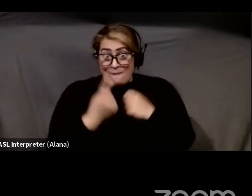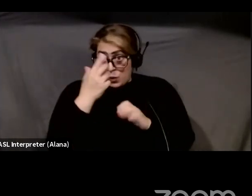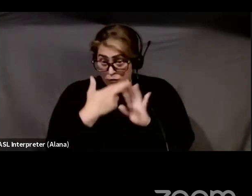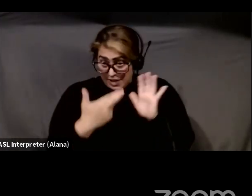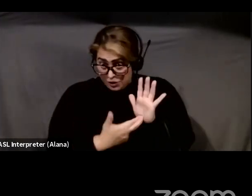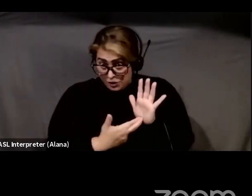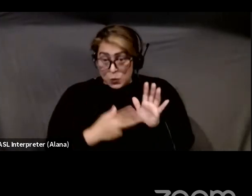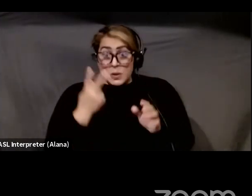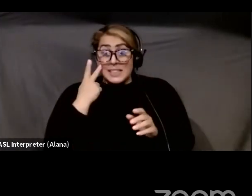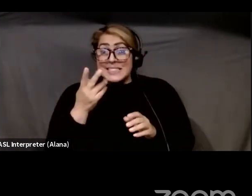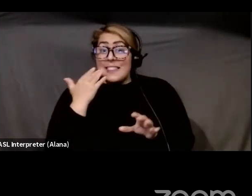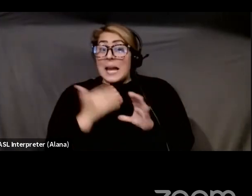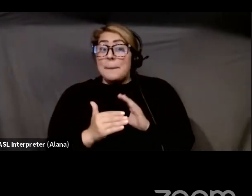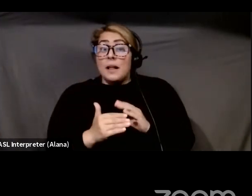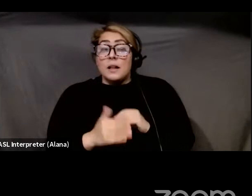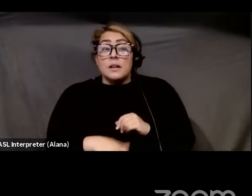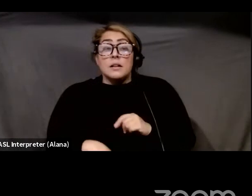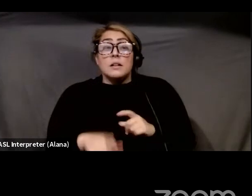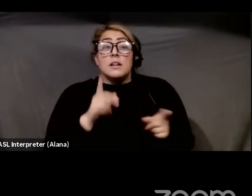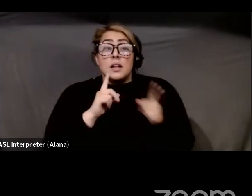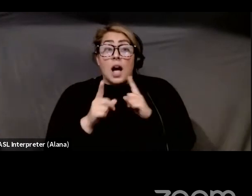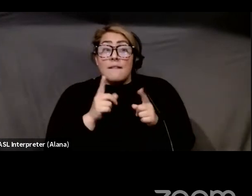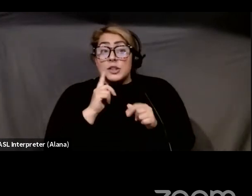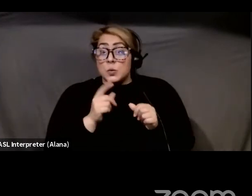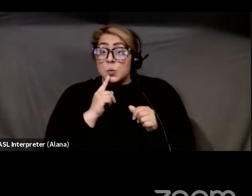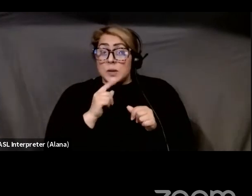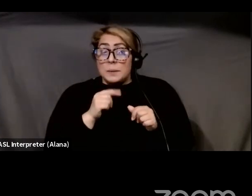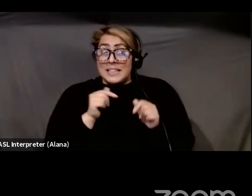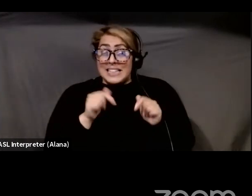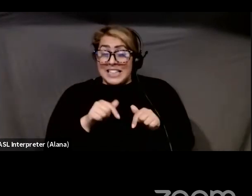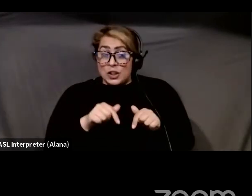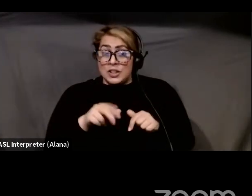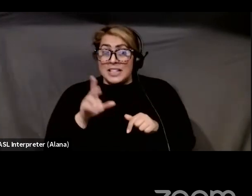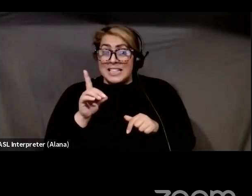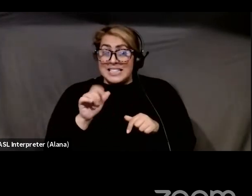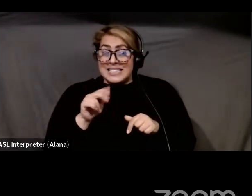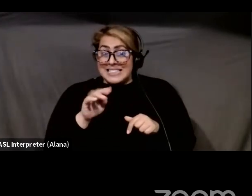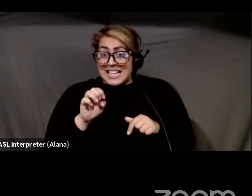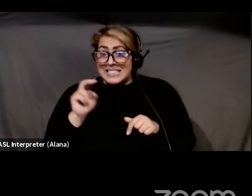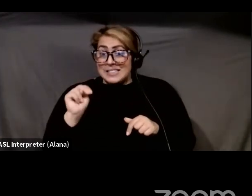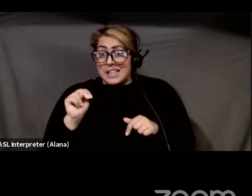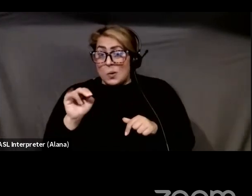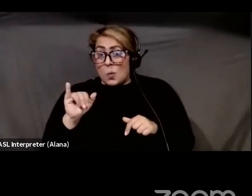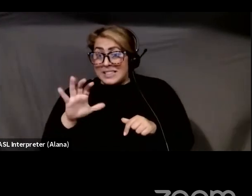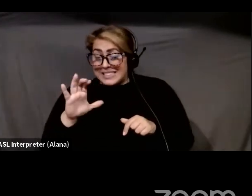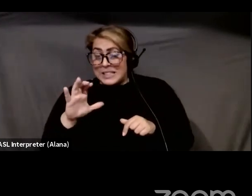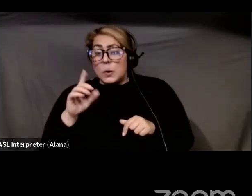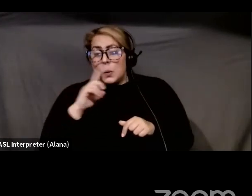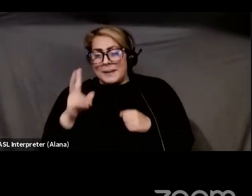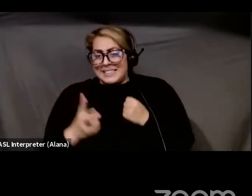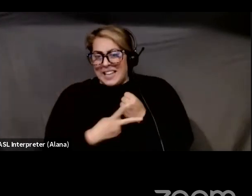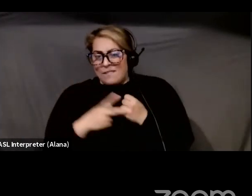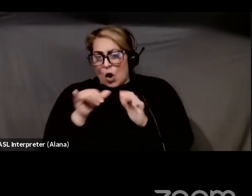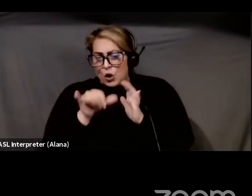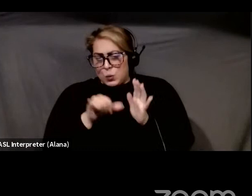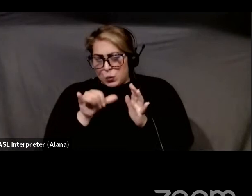event. The conversation will also be saved here on Dance NYC's YouTube channel for future reference.